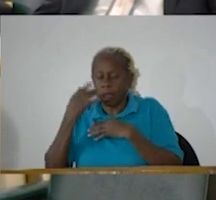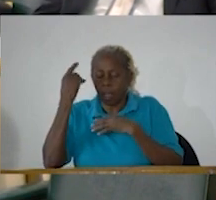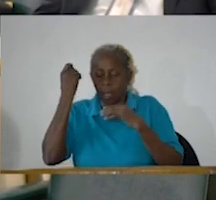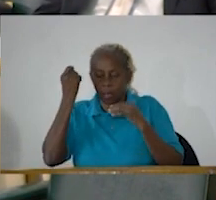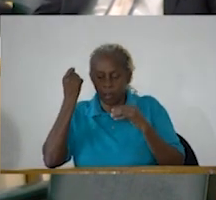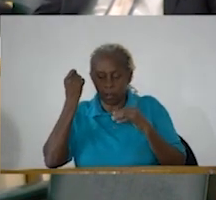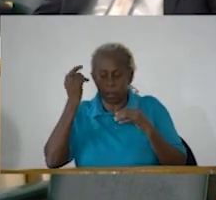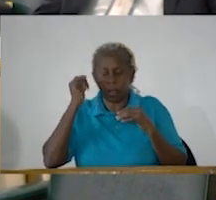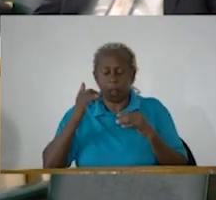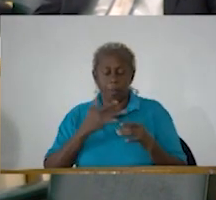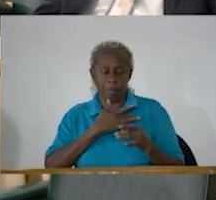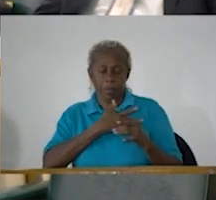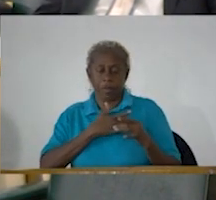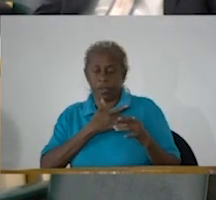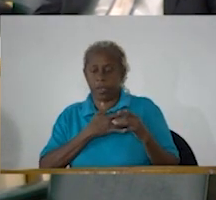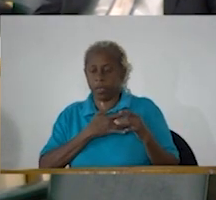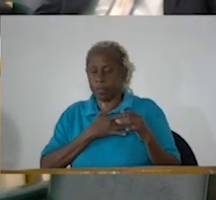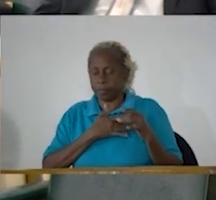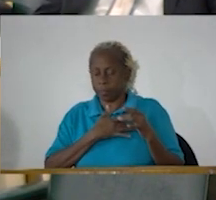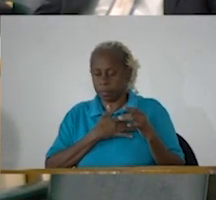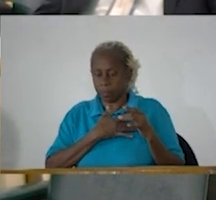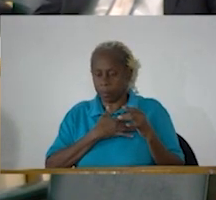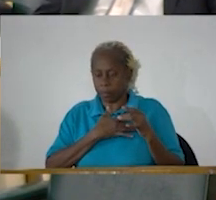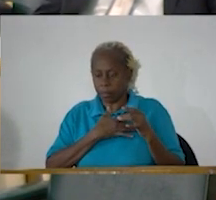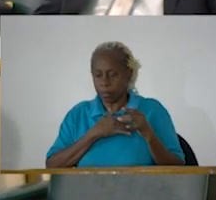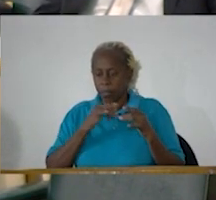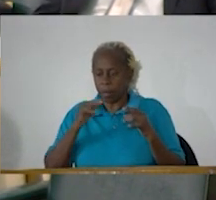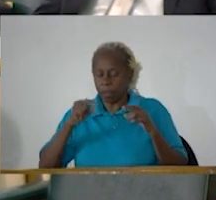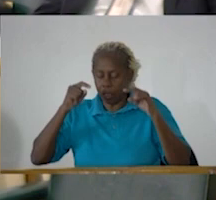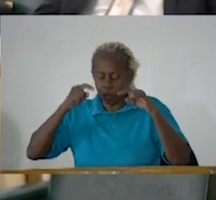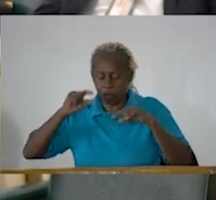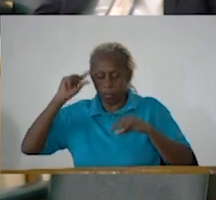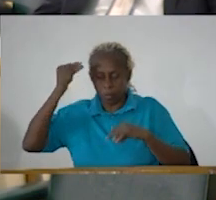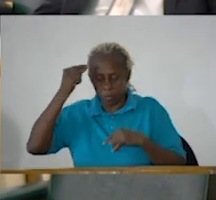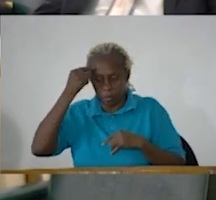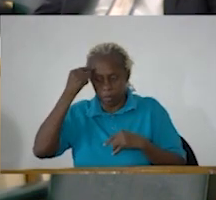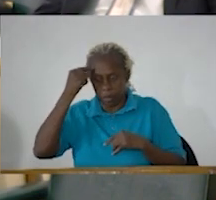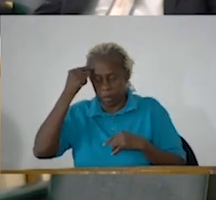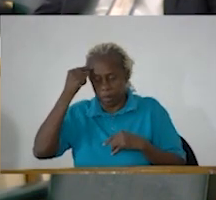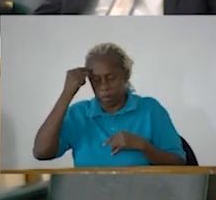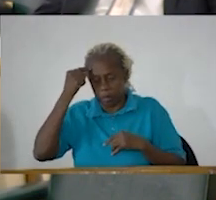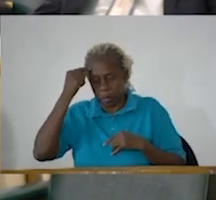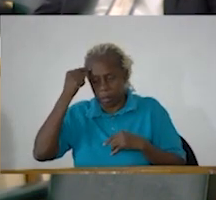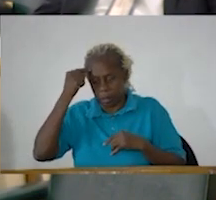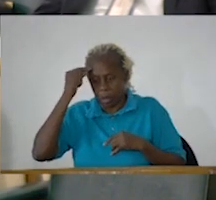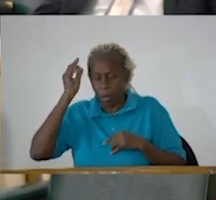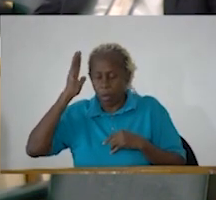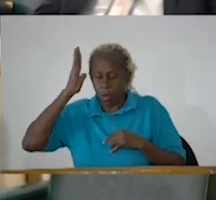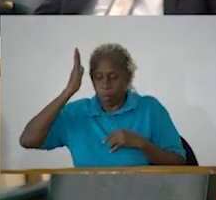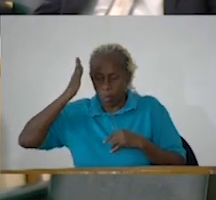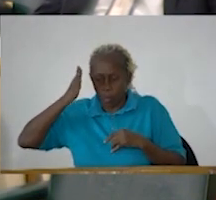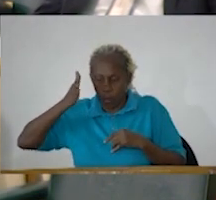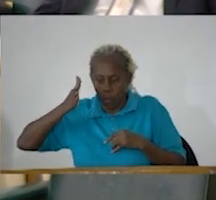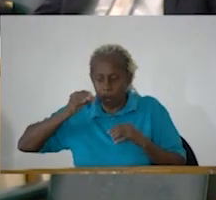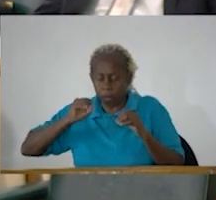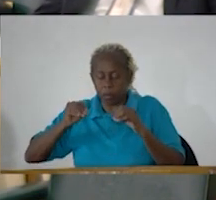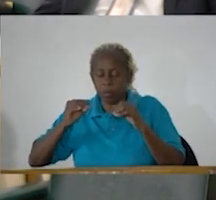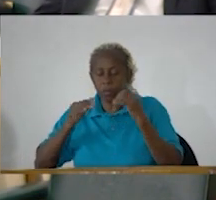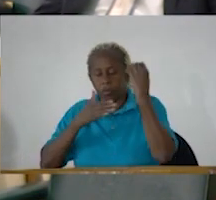understand and appreciate that this government will place this